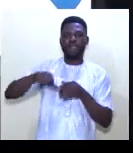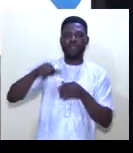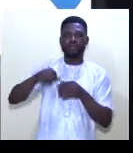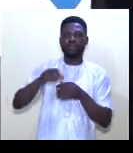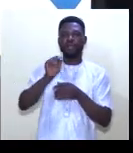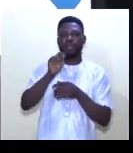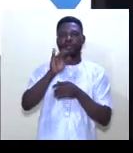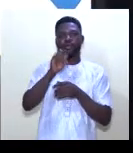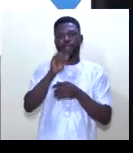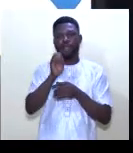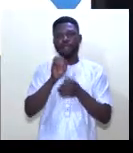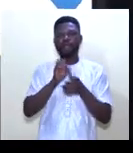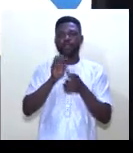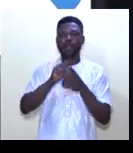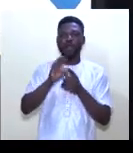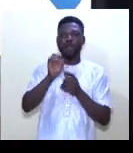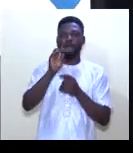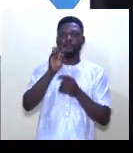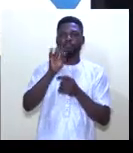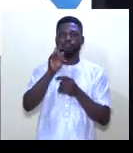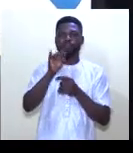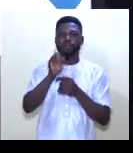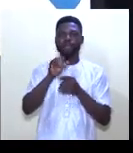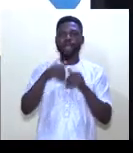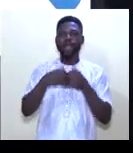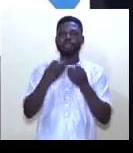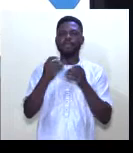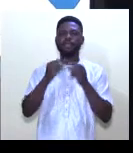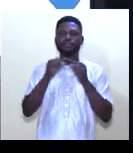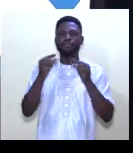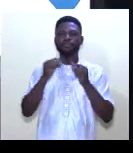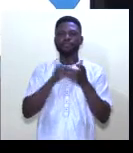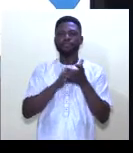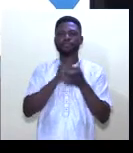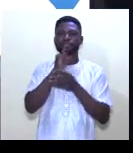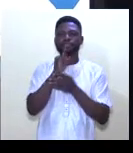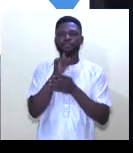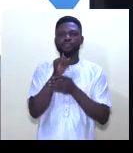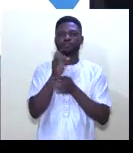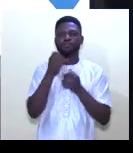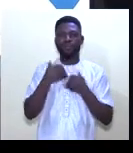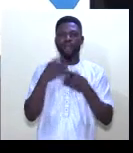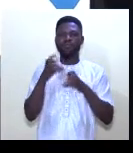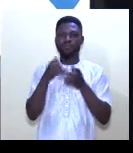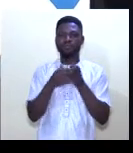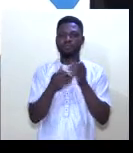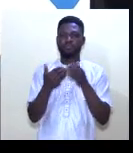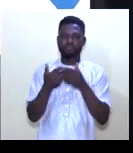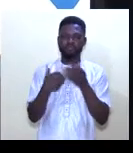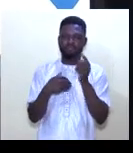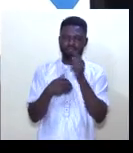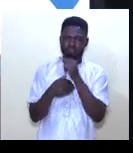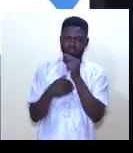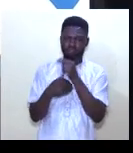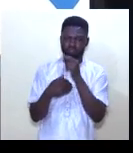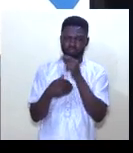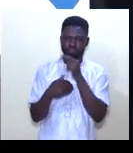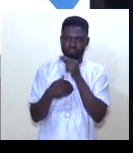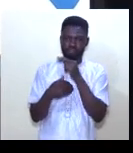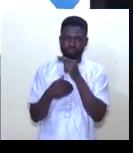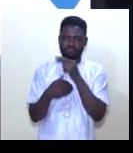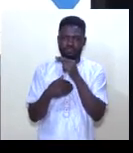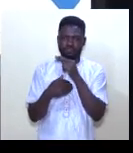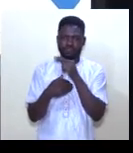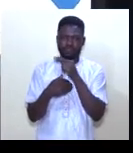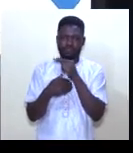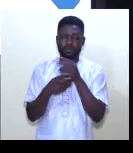this angle. Is this an acute angle or obtuse angle? How many degrees do you think it is? You've done this before. You should know.